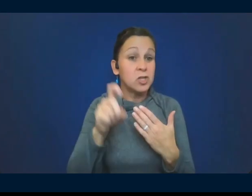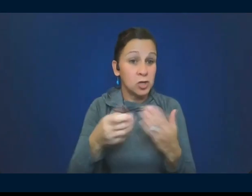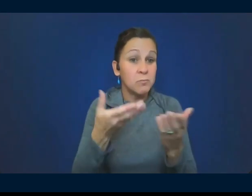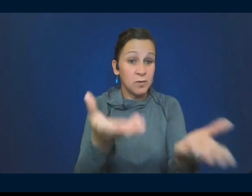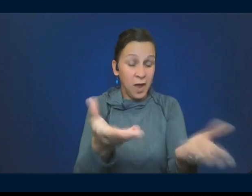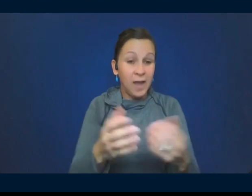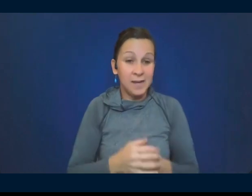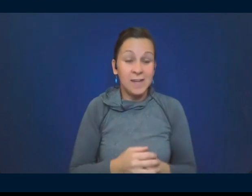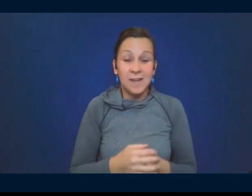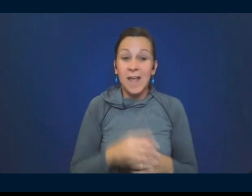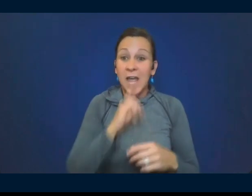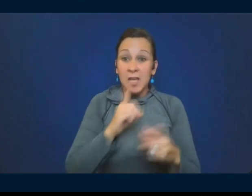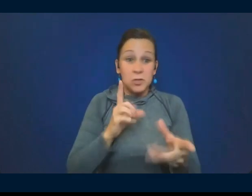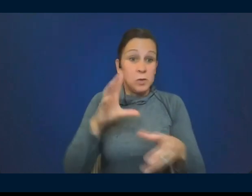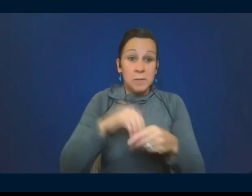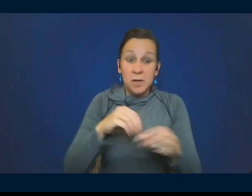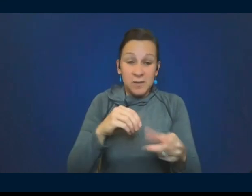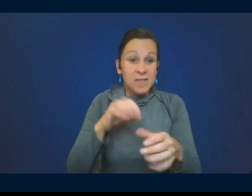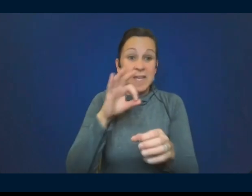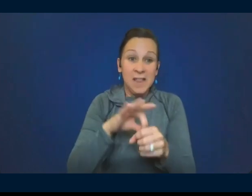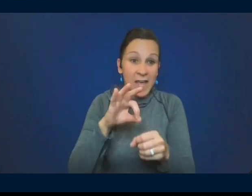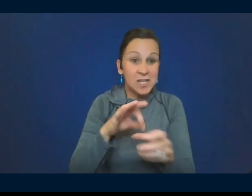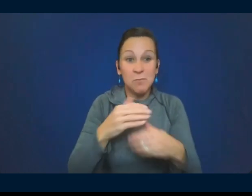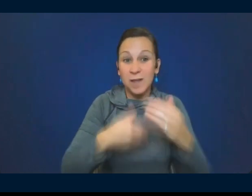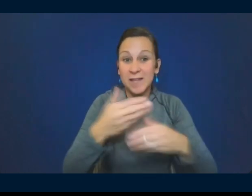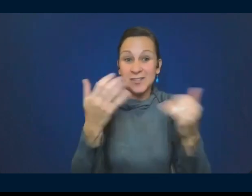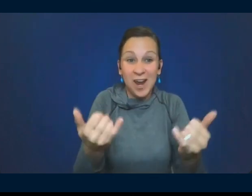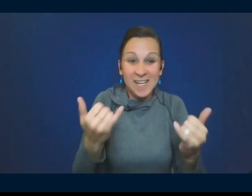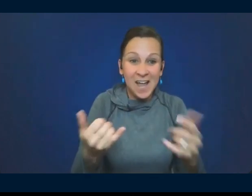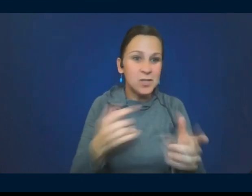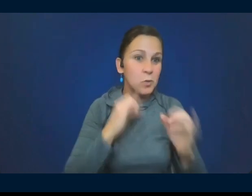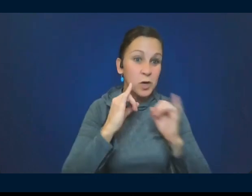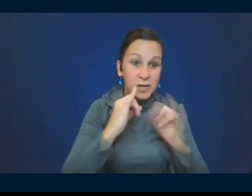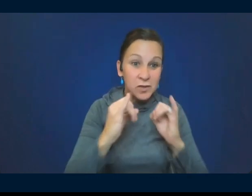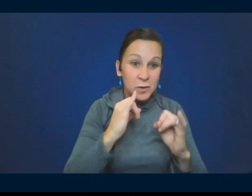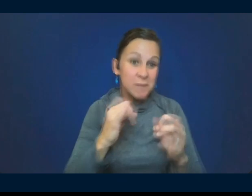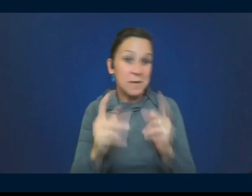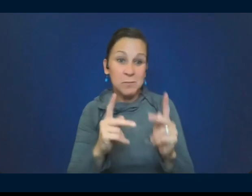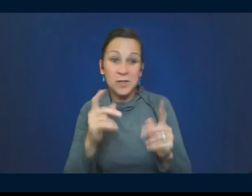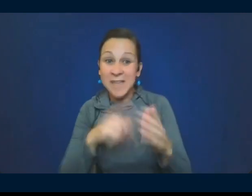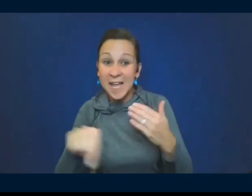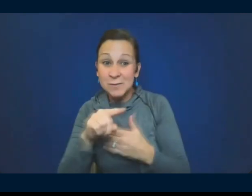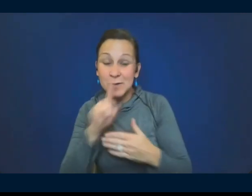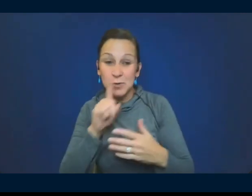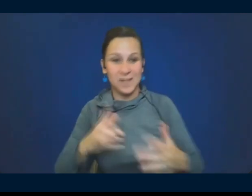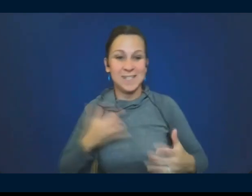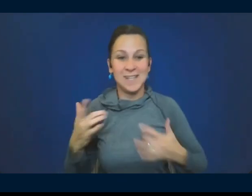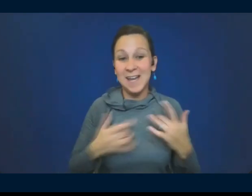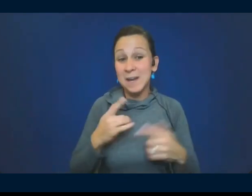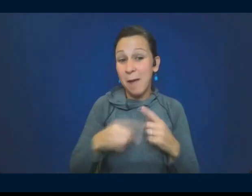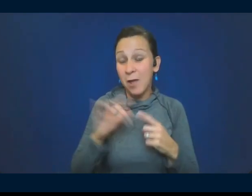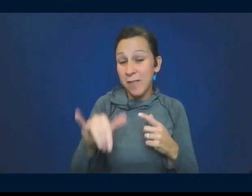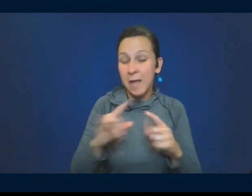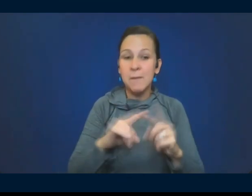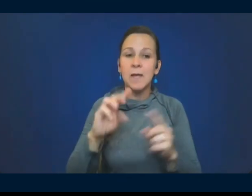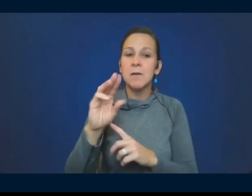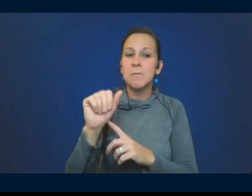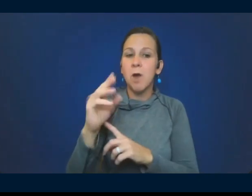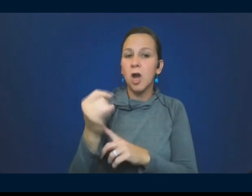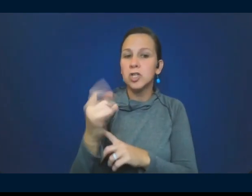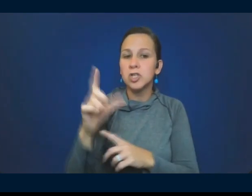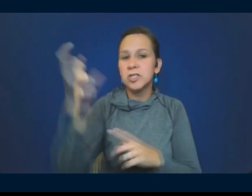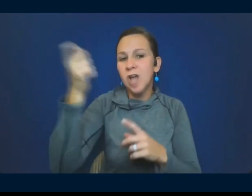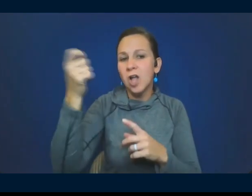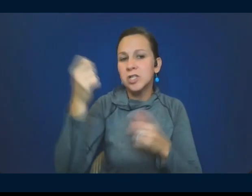actually in the thick of the selection process right now. So we'll be interviewing candidates next week. I'm very excited about that. But the Marshall Scholarship Program is much more